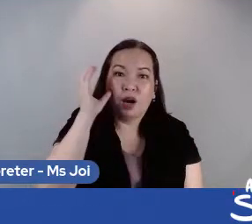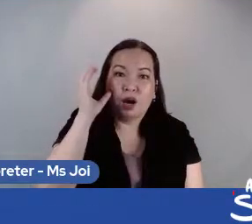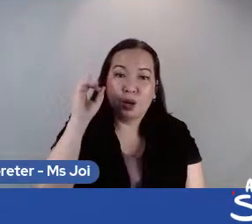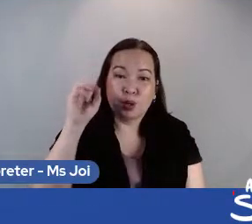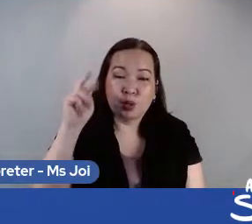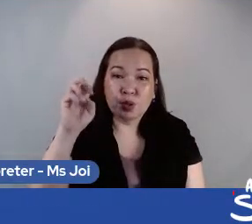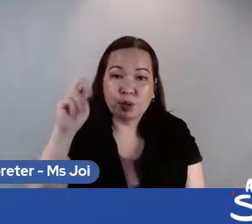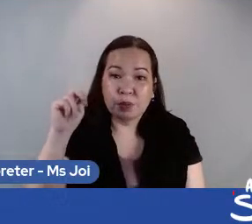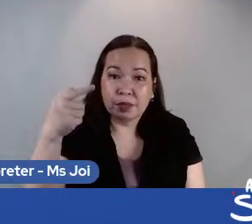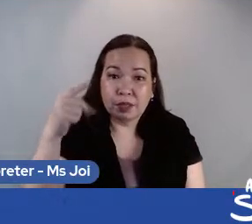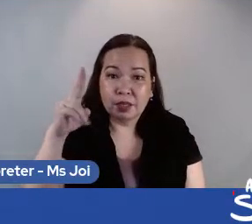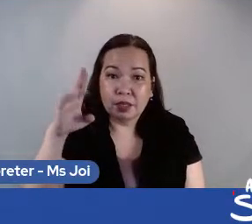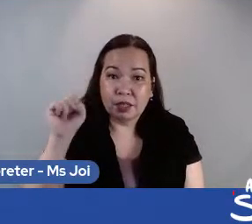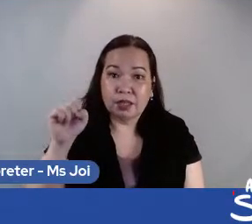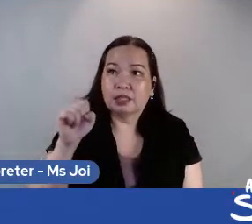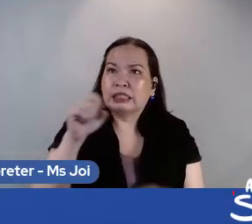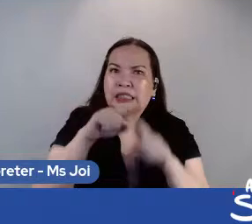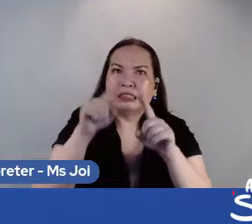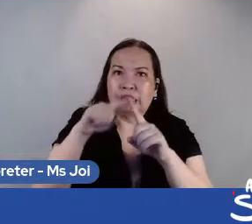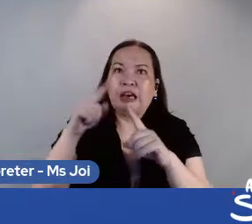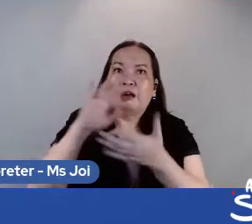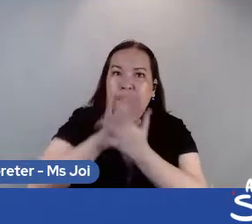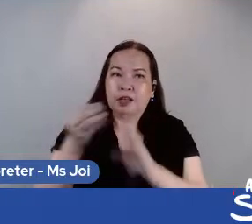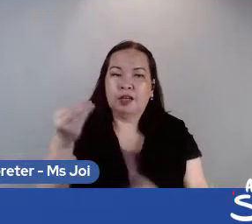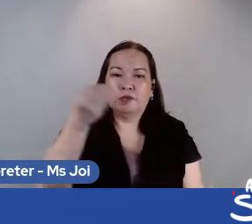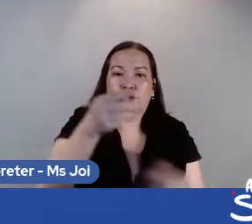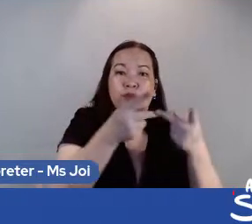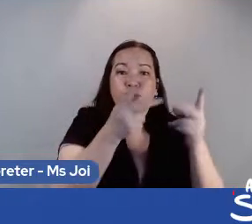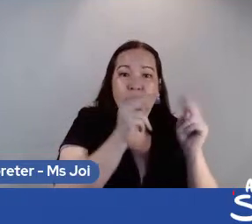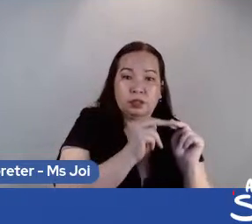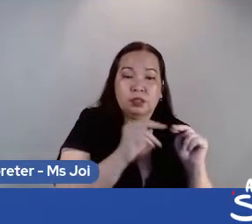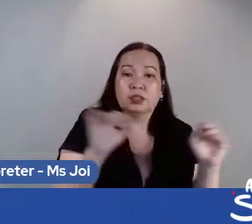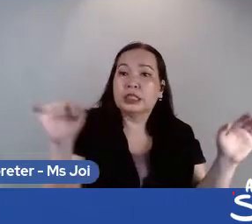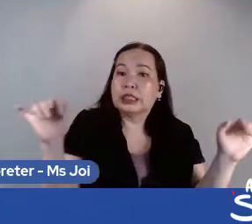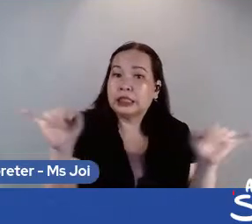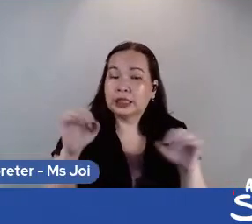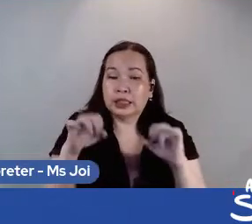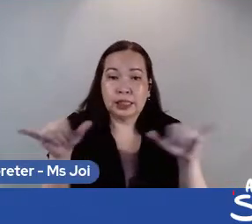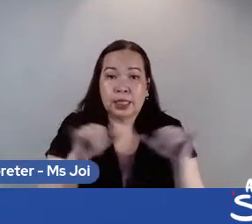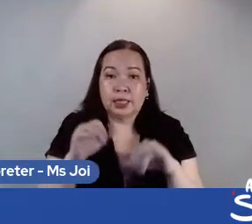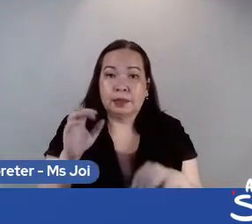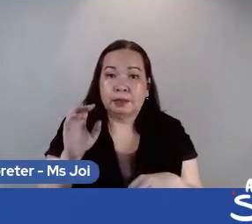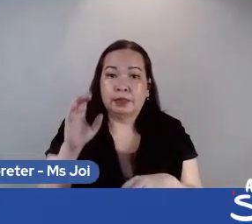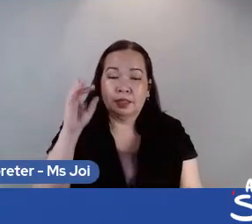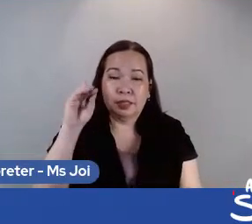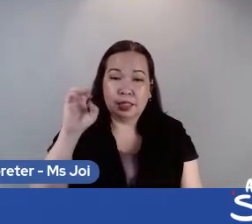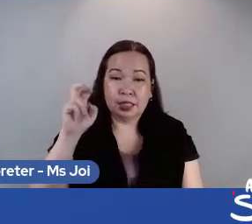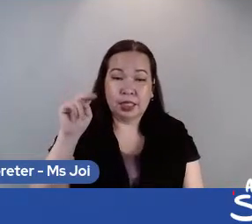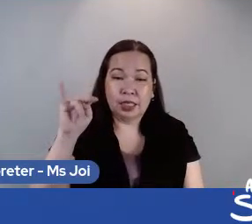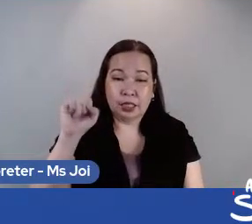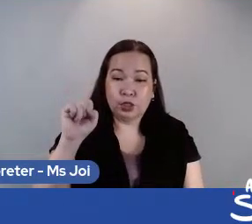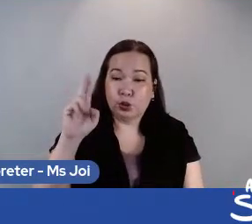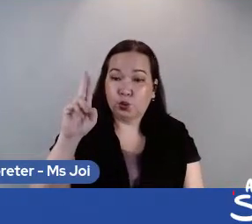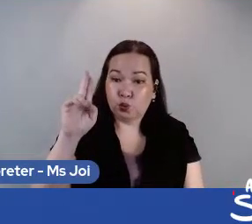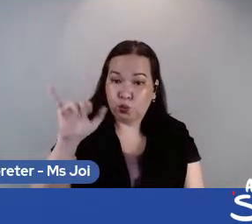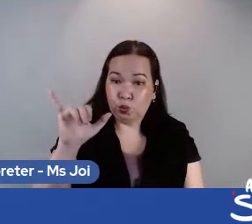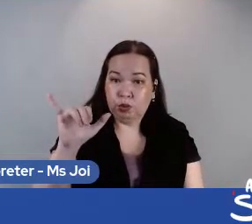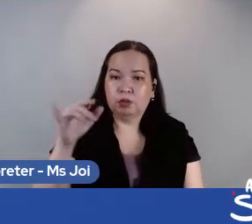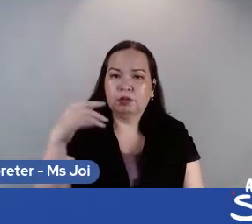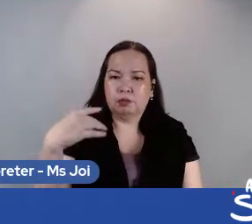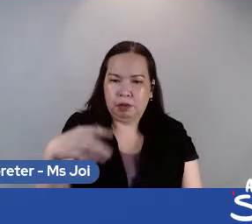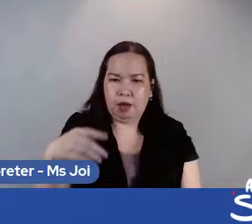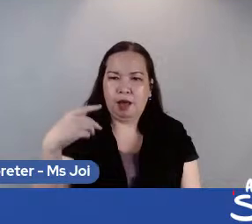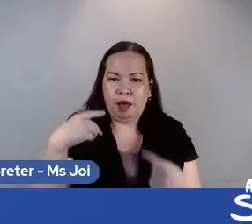Cayetano. Even businessman Dennis Uy was a campaign donor of President Duterte. We also know, based on their reports, that